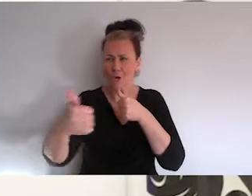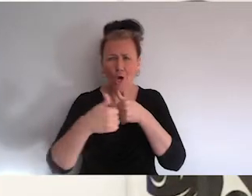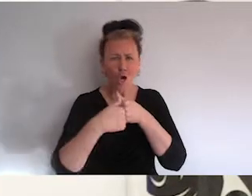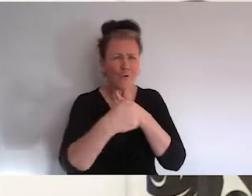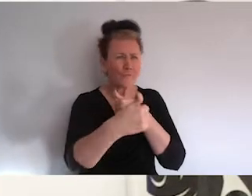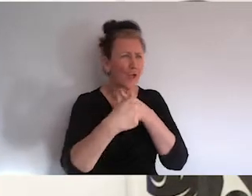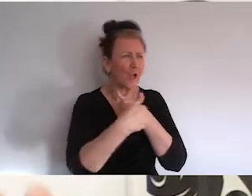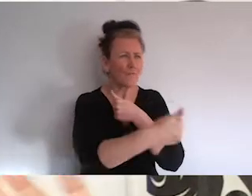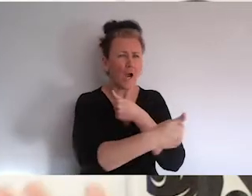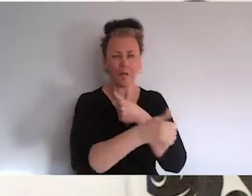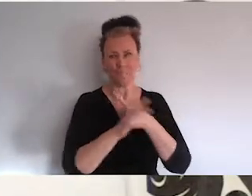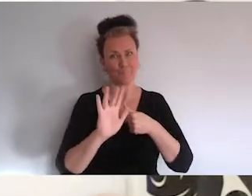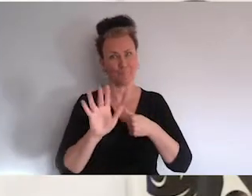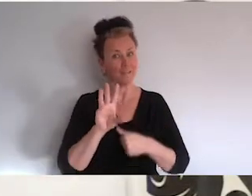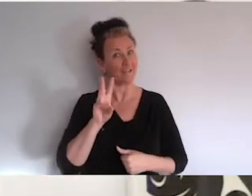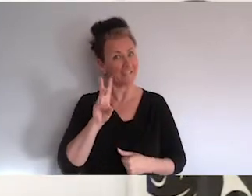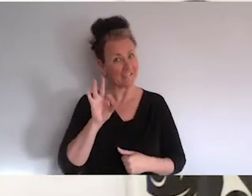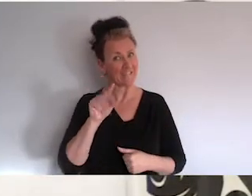everybody at arm's reach,